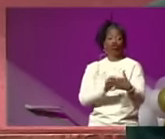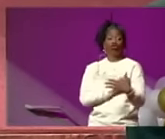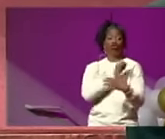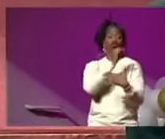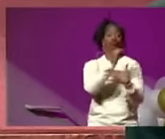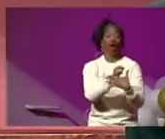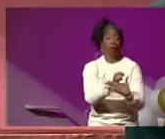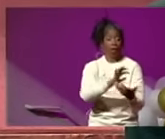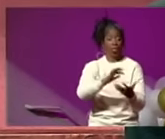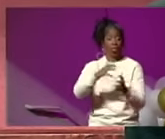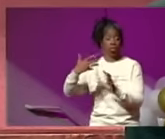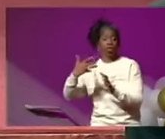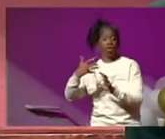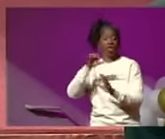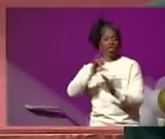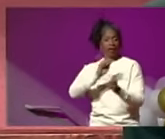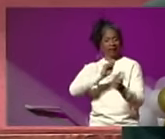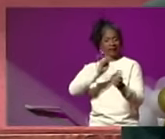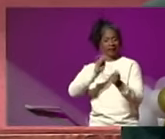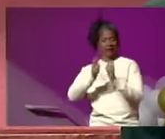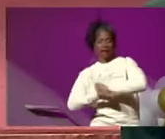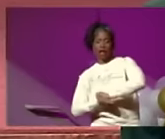your redirection.